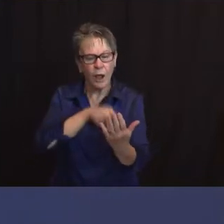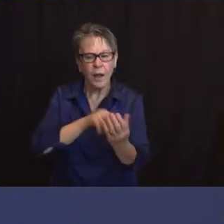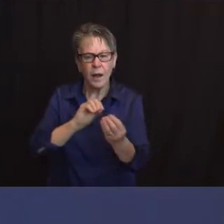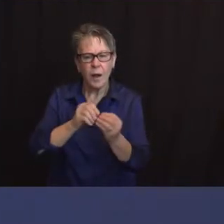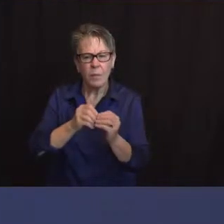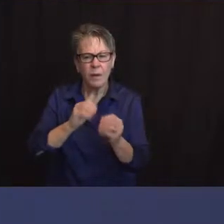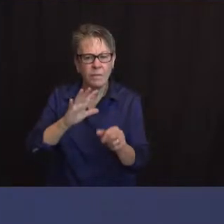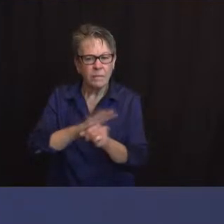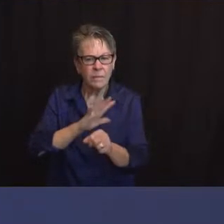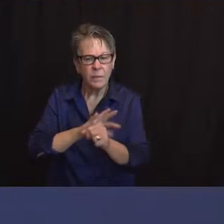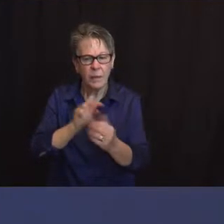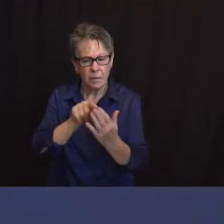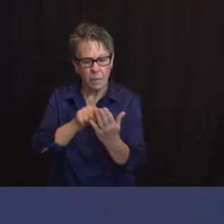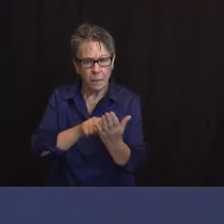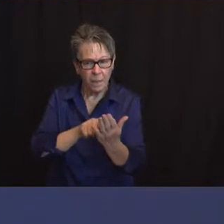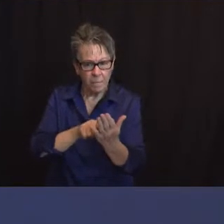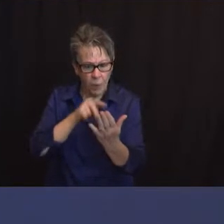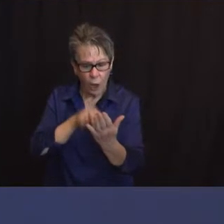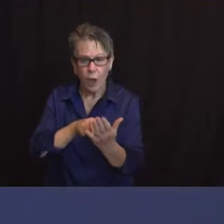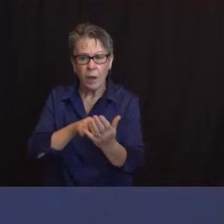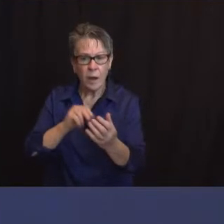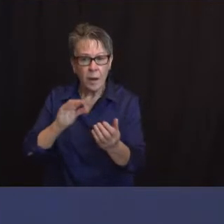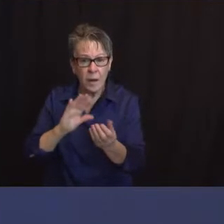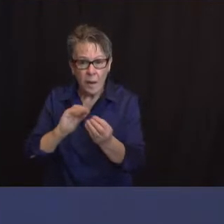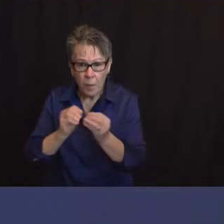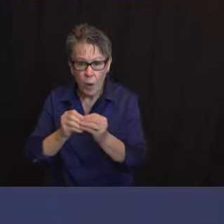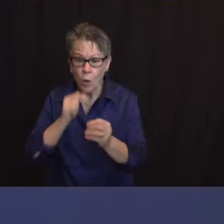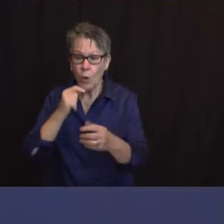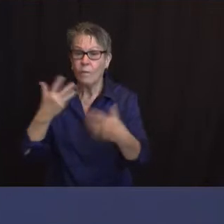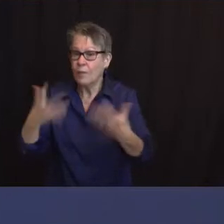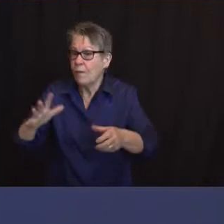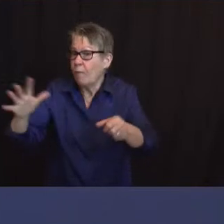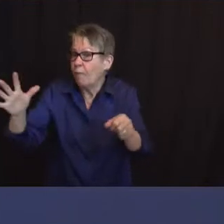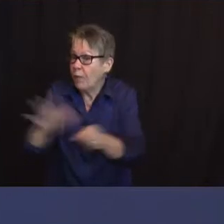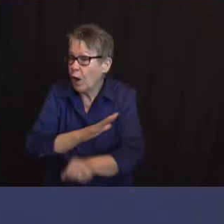Judy. I show